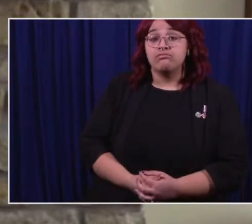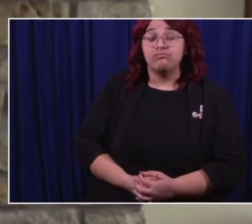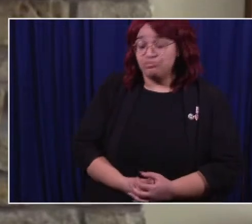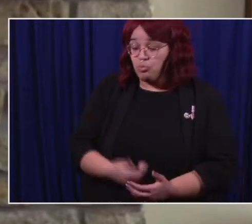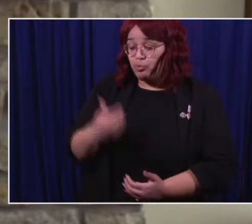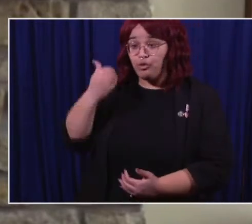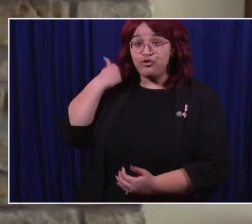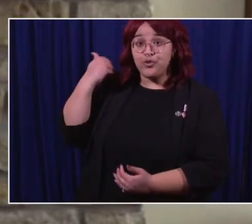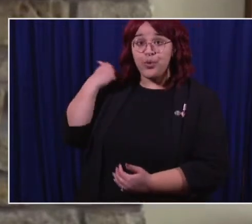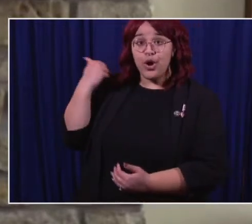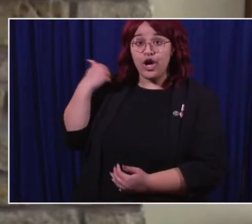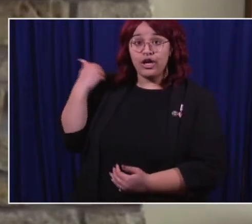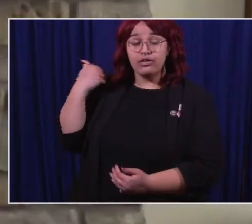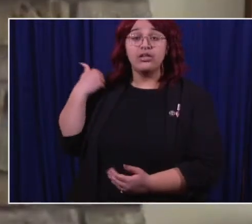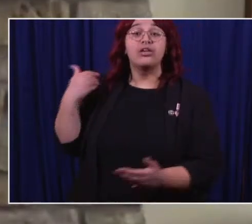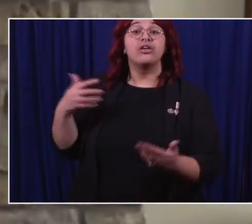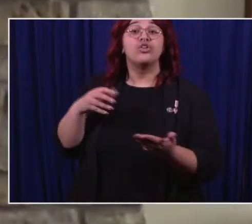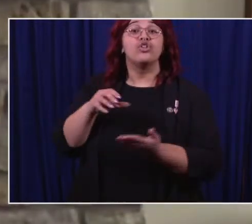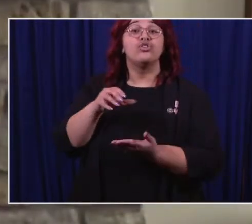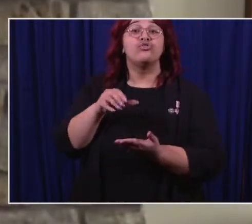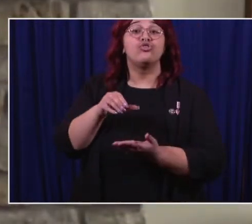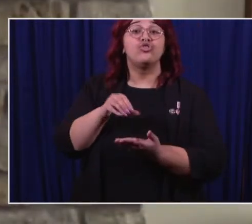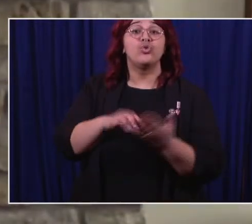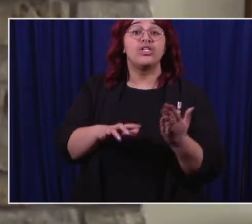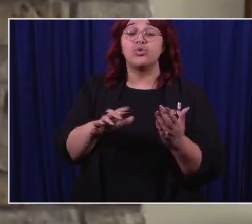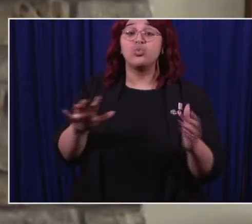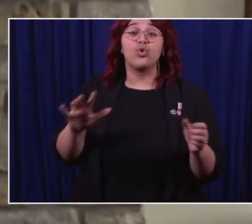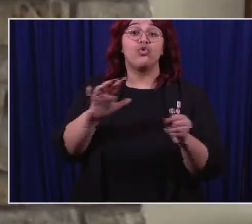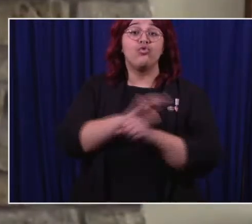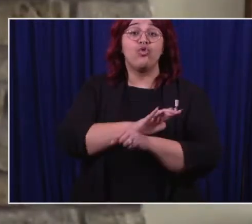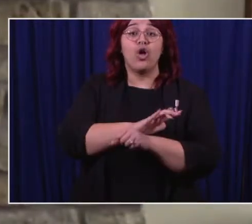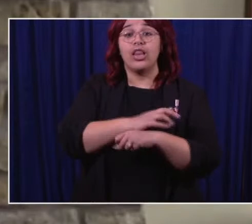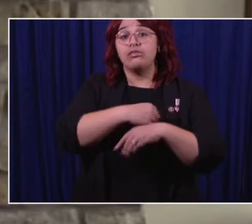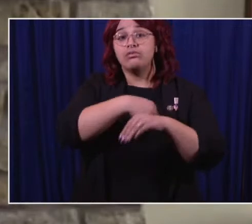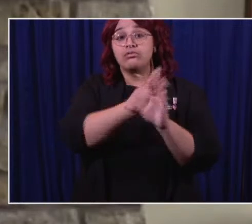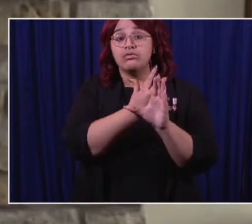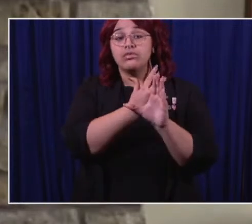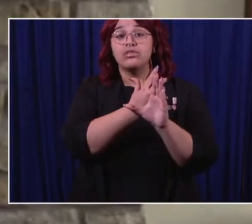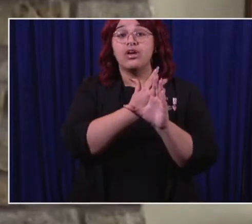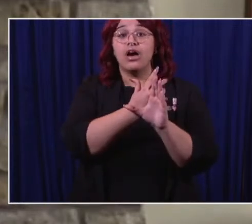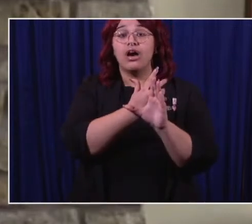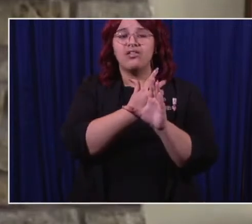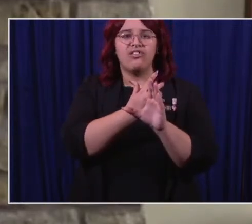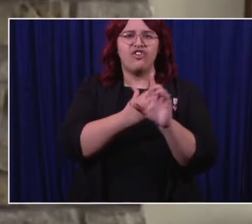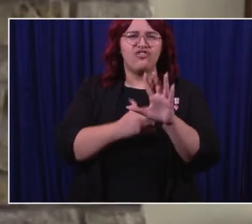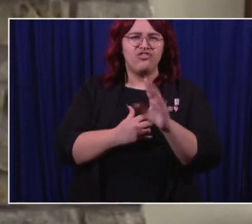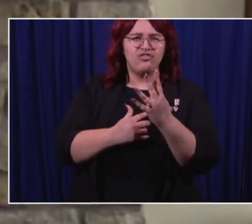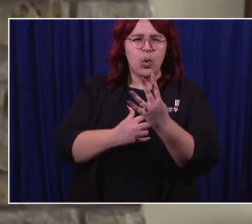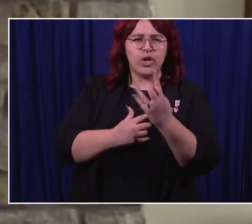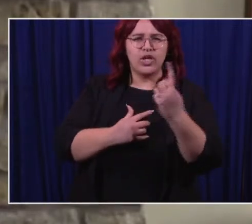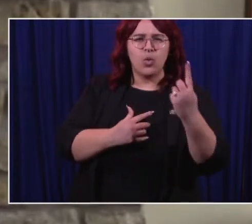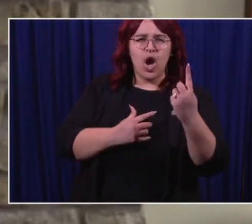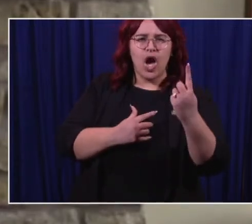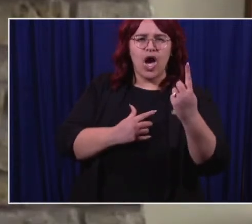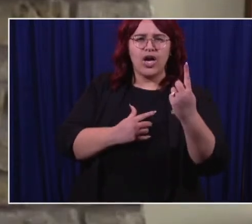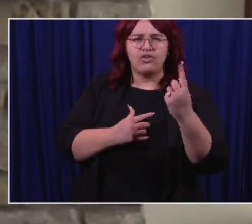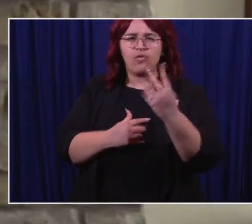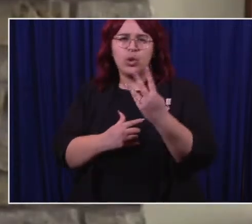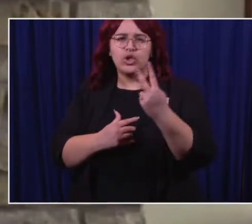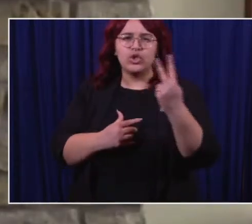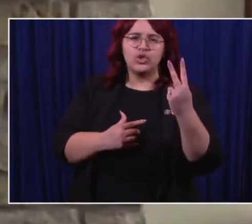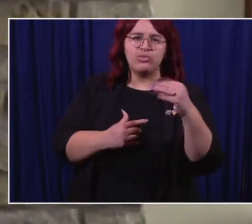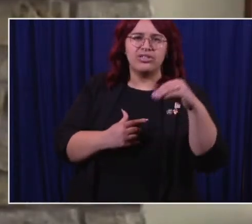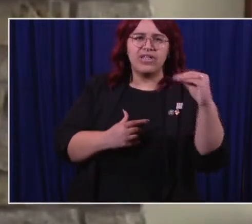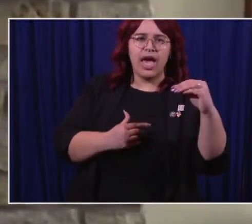totally remote around January 1 at about 41 or 42%. We've knocked that down to, I think, less